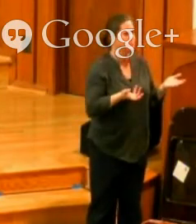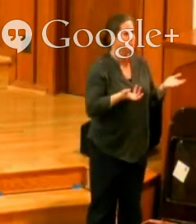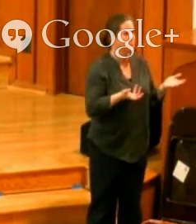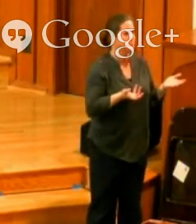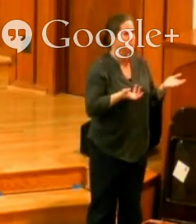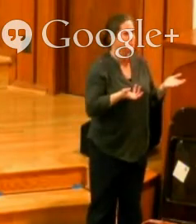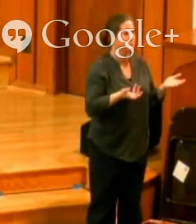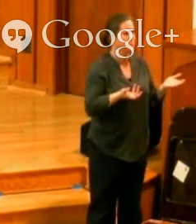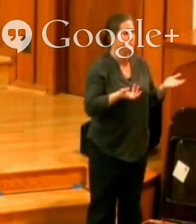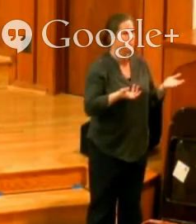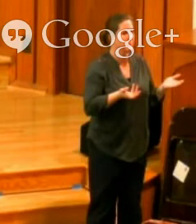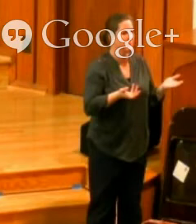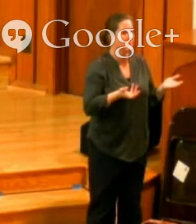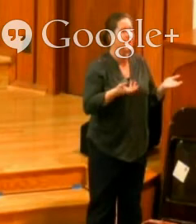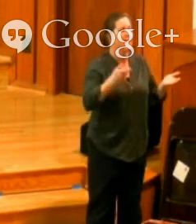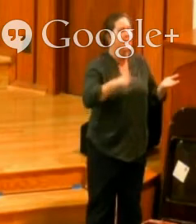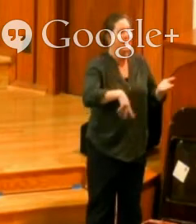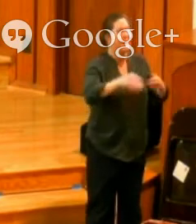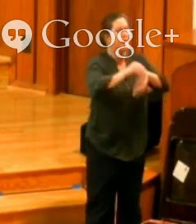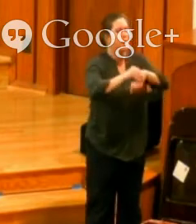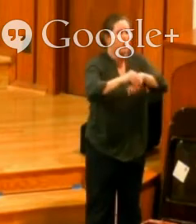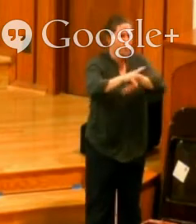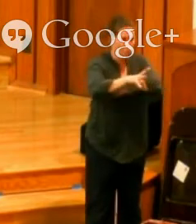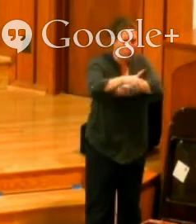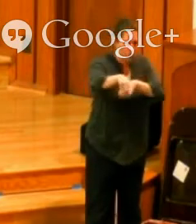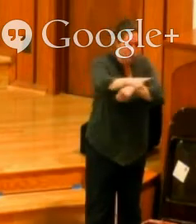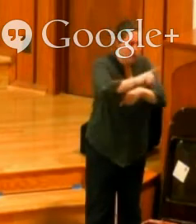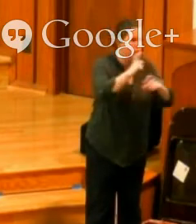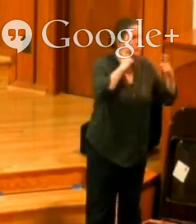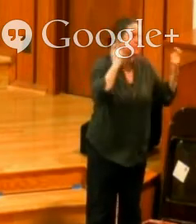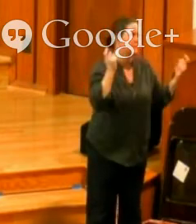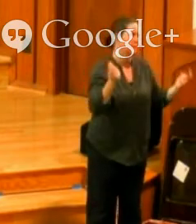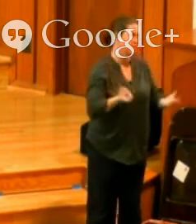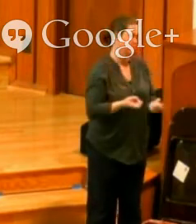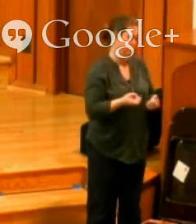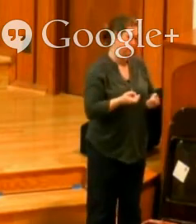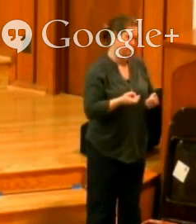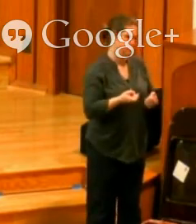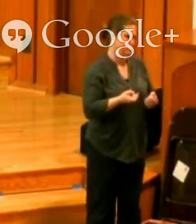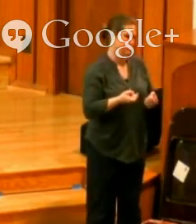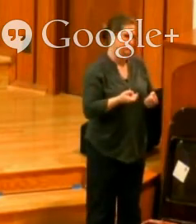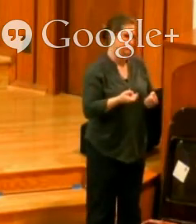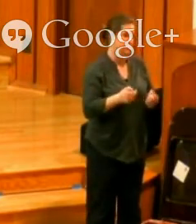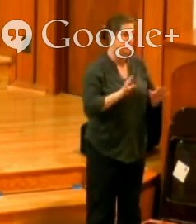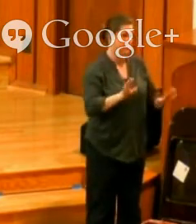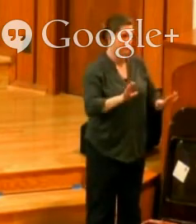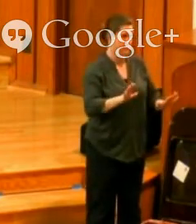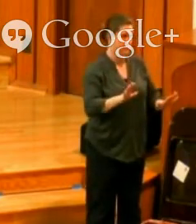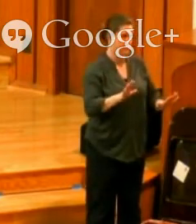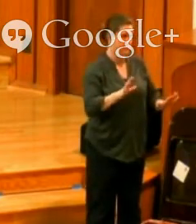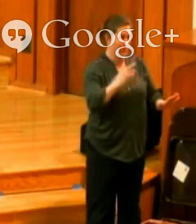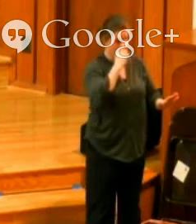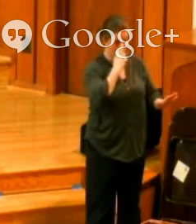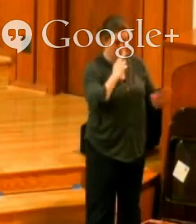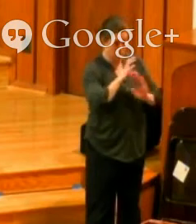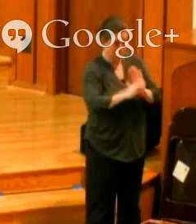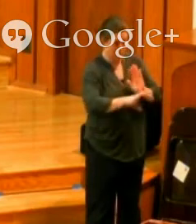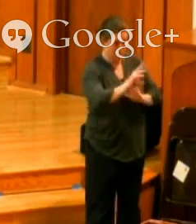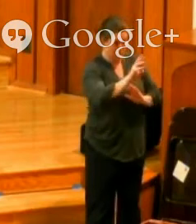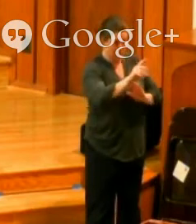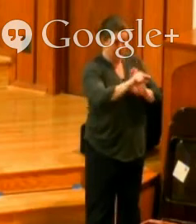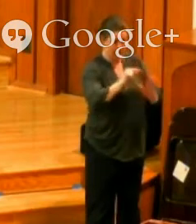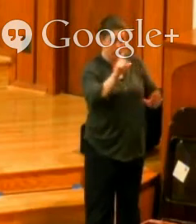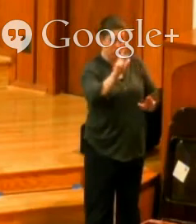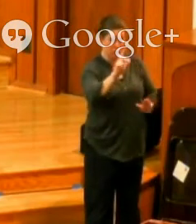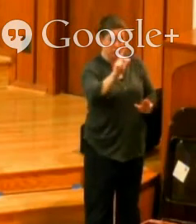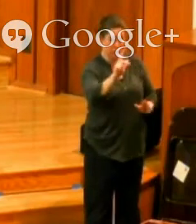So that he can cause you to sin. Very good. So he can cause you to sin. And here's the kicker. Romans chapter 6, verse 23. Look what it